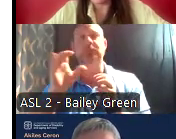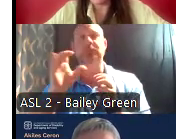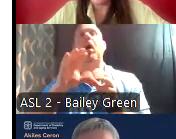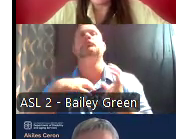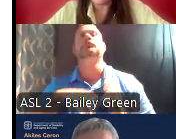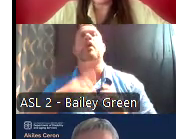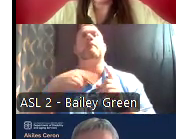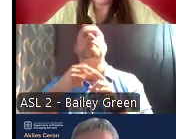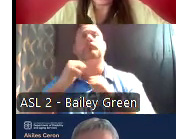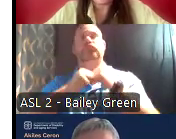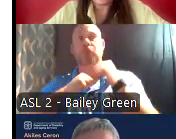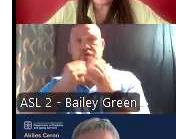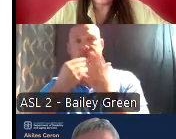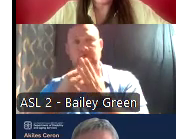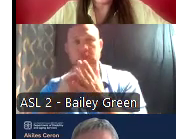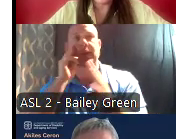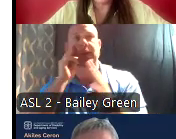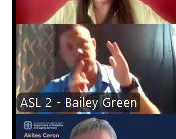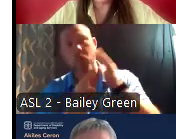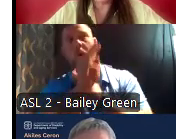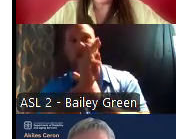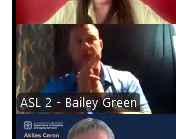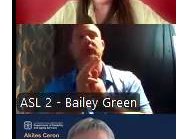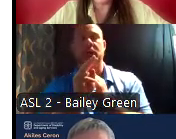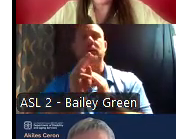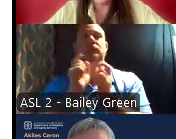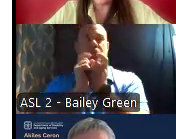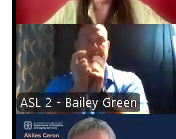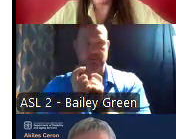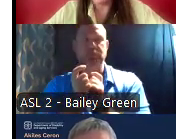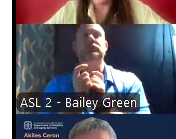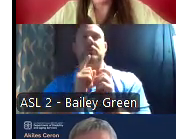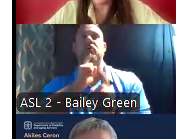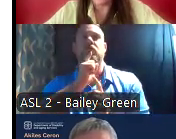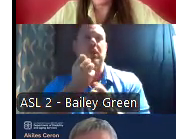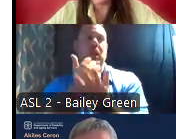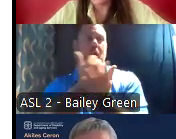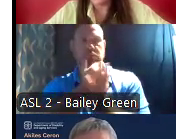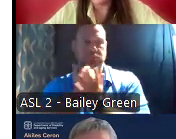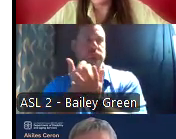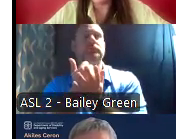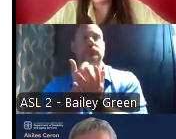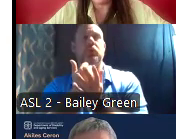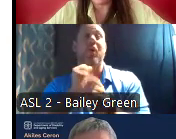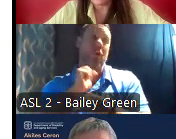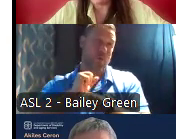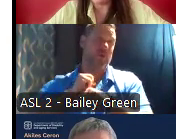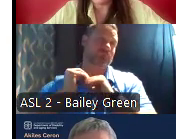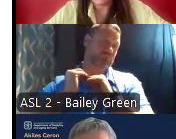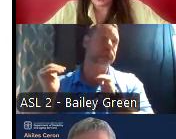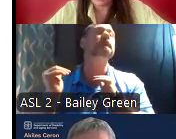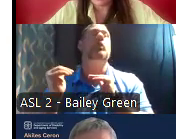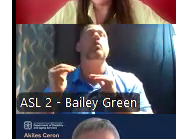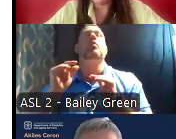about the structure of funding, of forecasted changes that really helps all of us who are working on the ground within our different programming